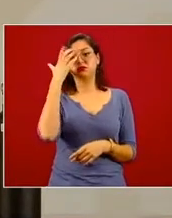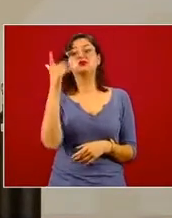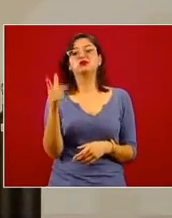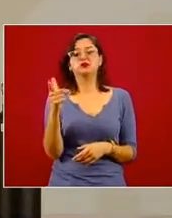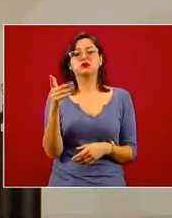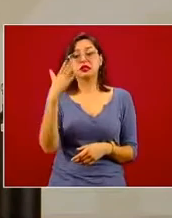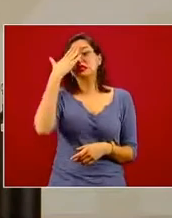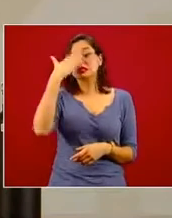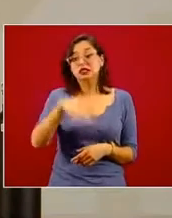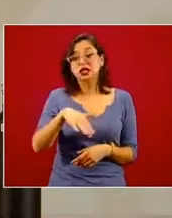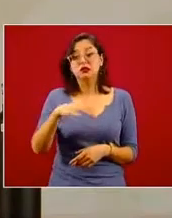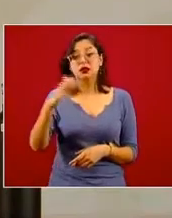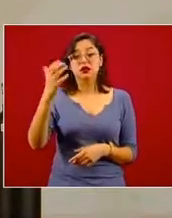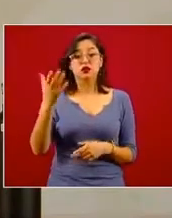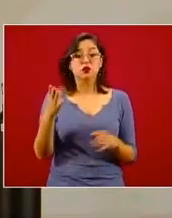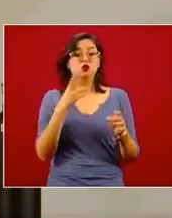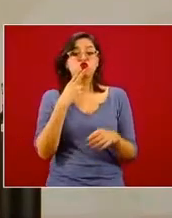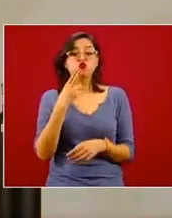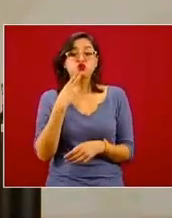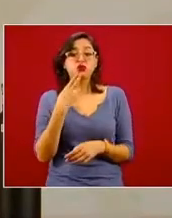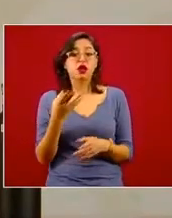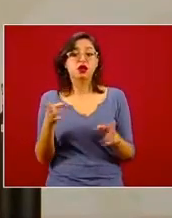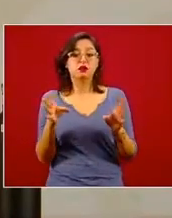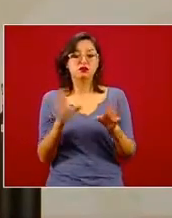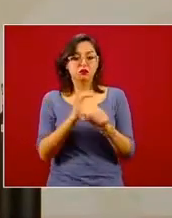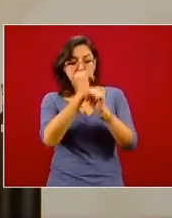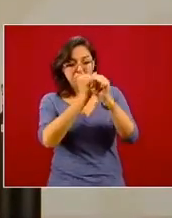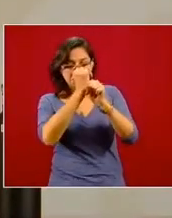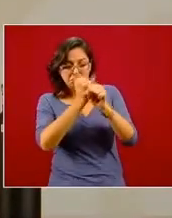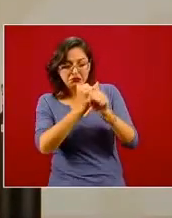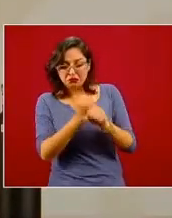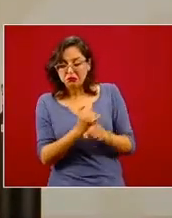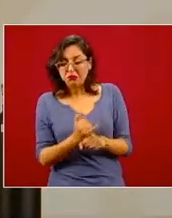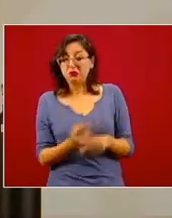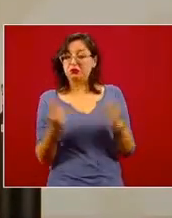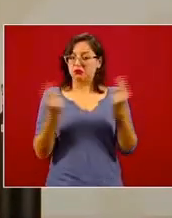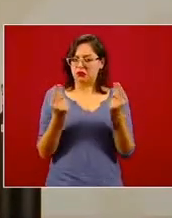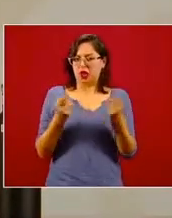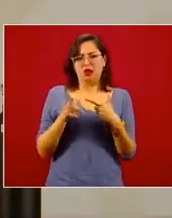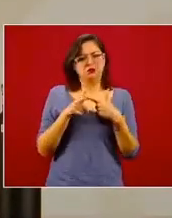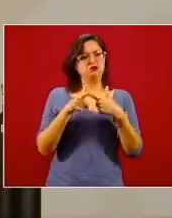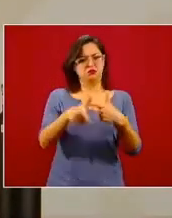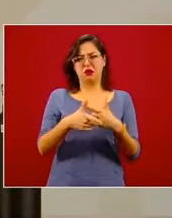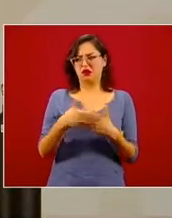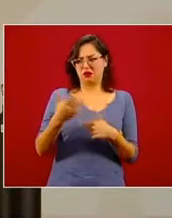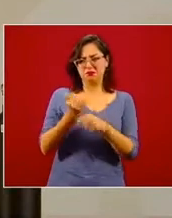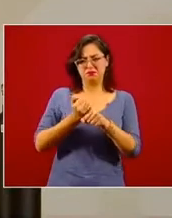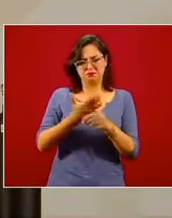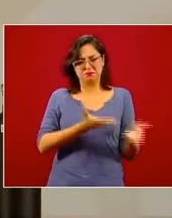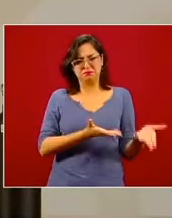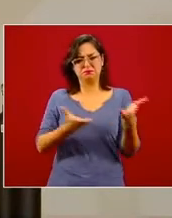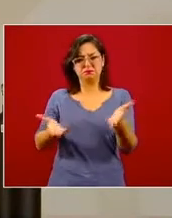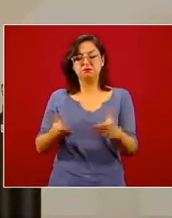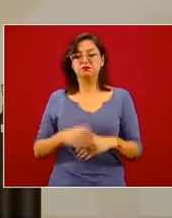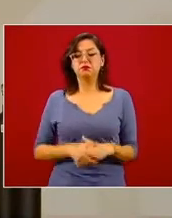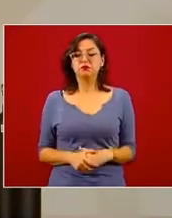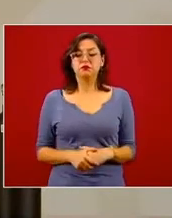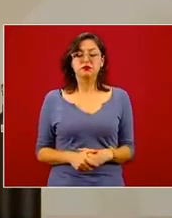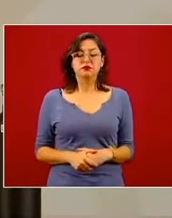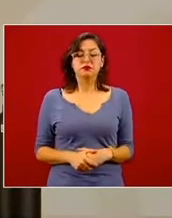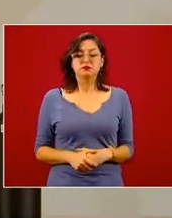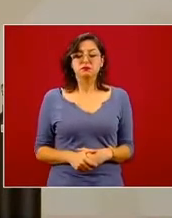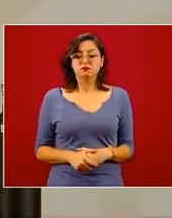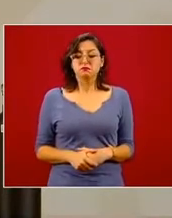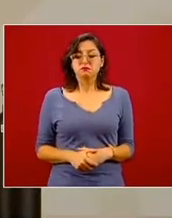to it, habilidades y because it's conocimientos very para important hacer that the estos people análisis have pues access to lo it. siga haciendo. that's what we'll No keep tiene doing it. implicaciones ni sanitarias,